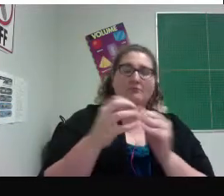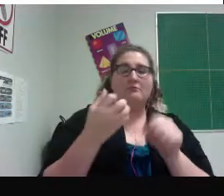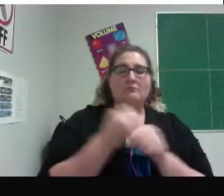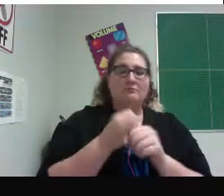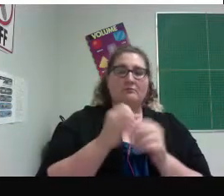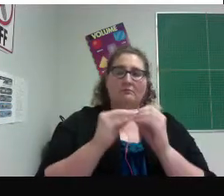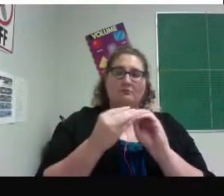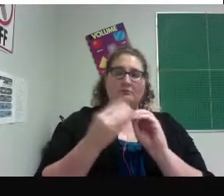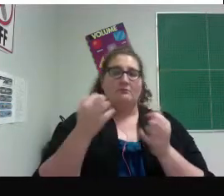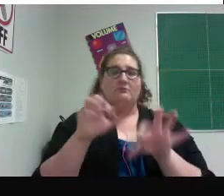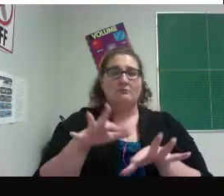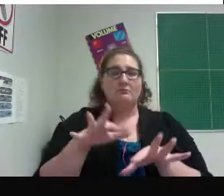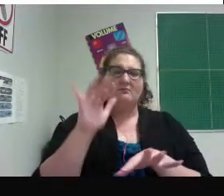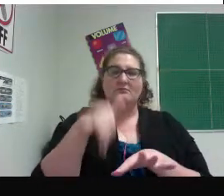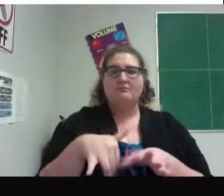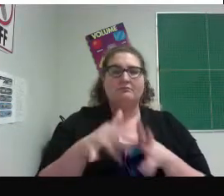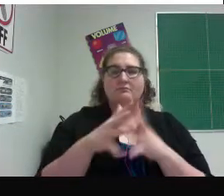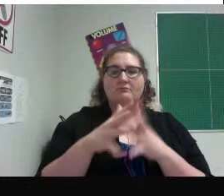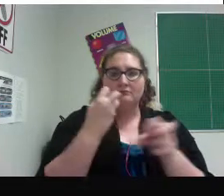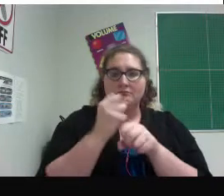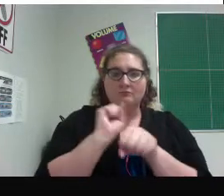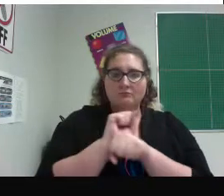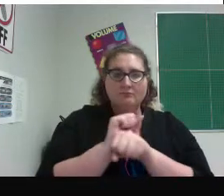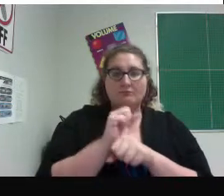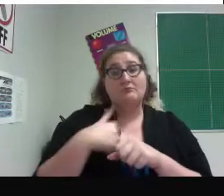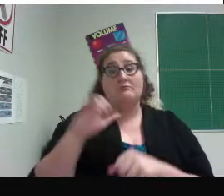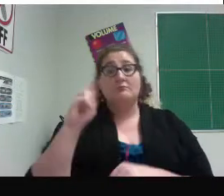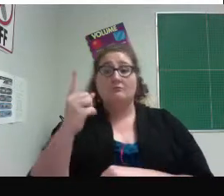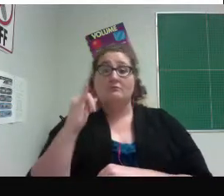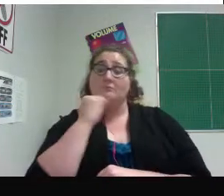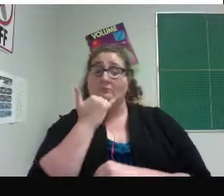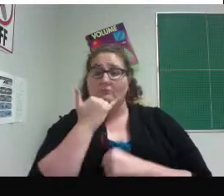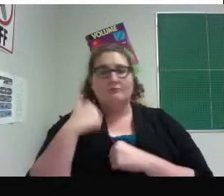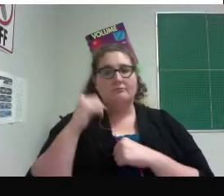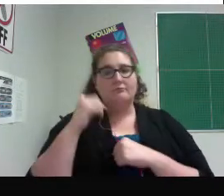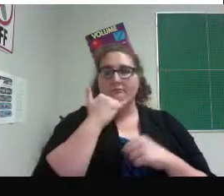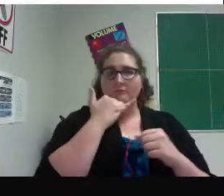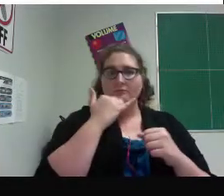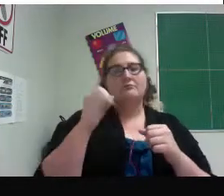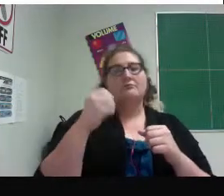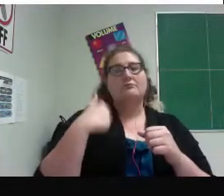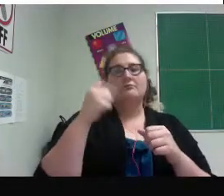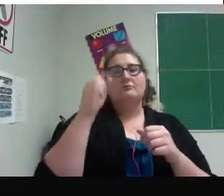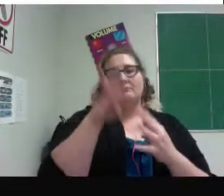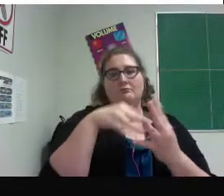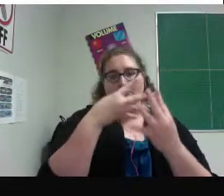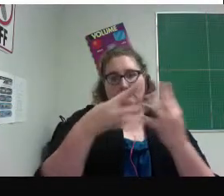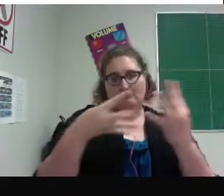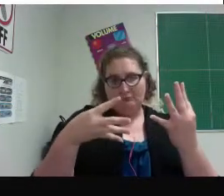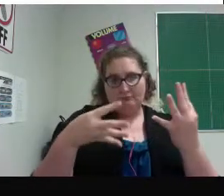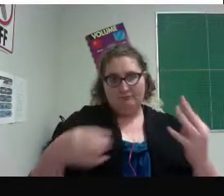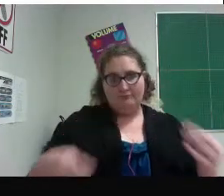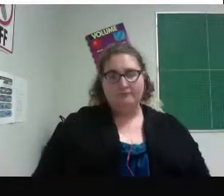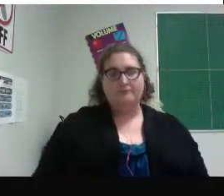my calculator and get a number. That could be tedious, and I could make one small mistake and it would make it incorrect. So I'm going to make a table.